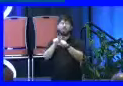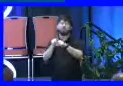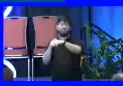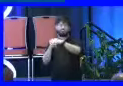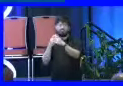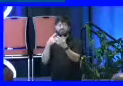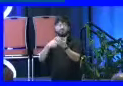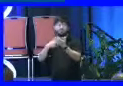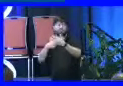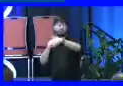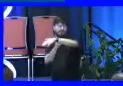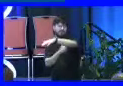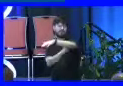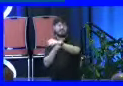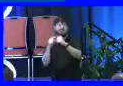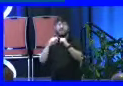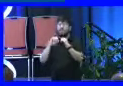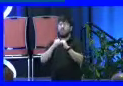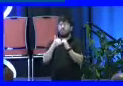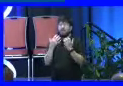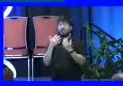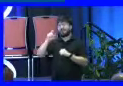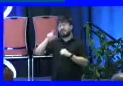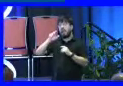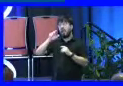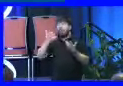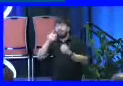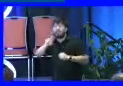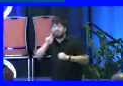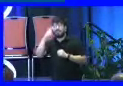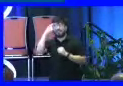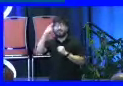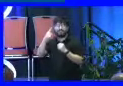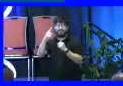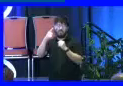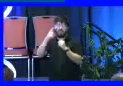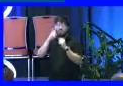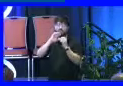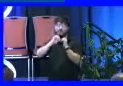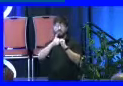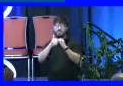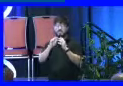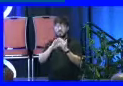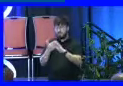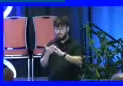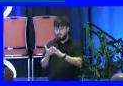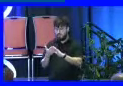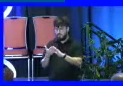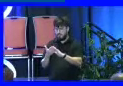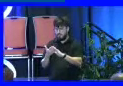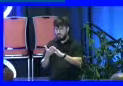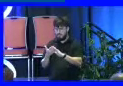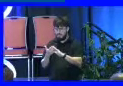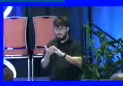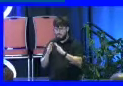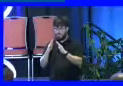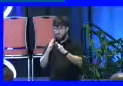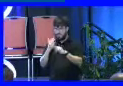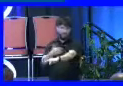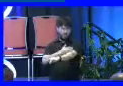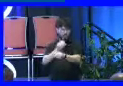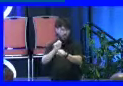what it takes to operationalize a data goal and related strategies. We'll spend most of our time hearing from you and your colleagues who are doing